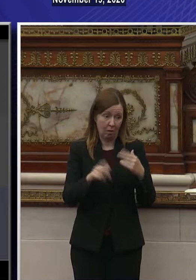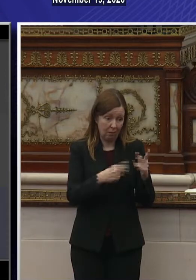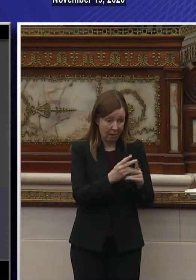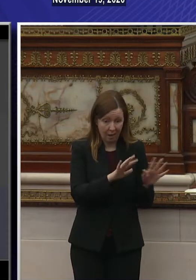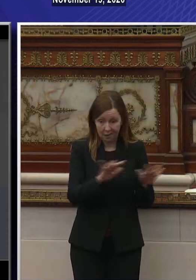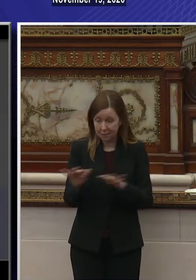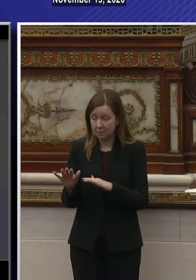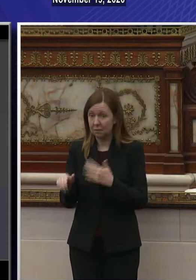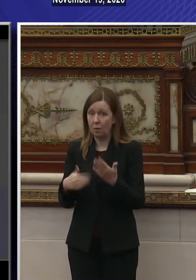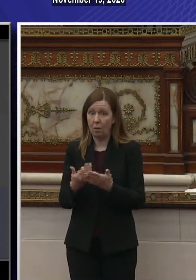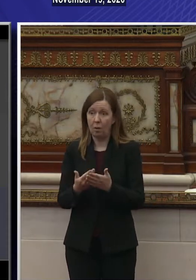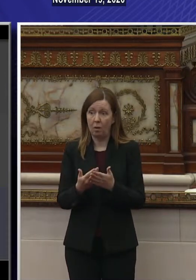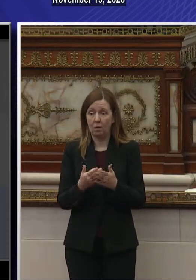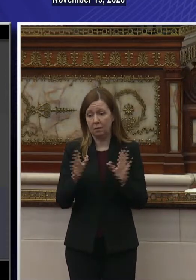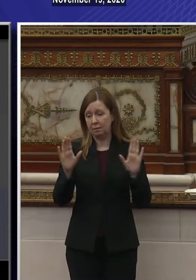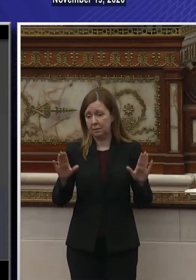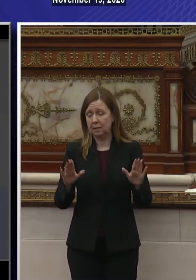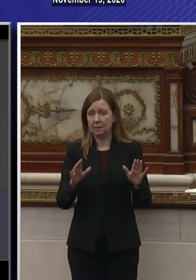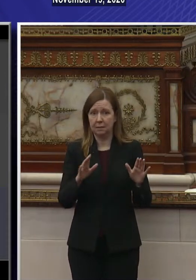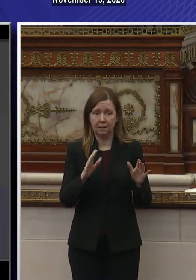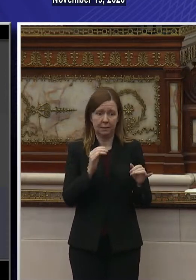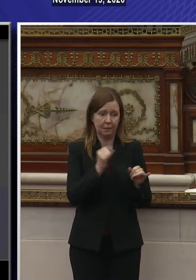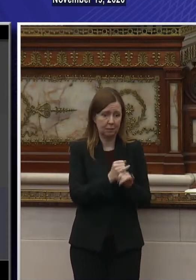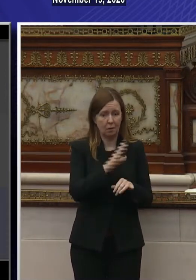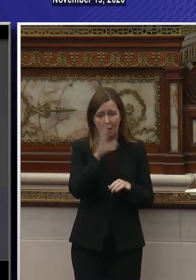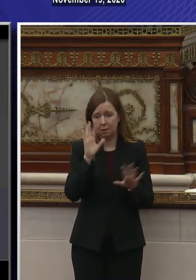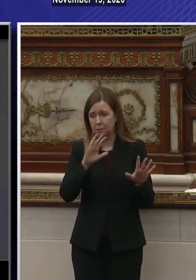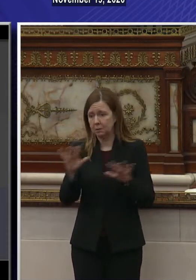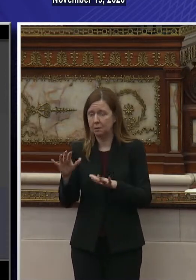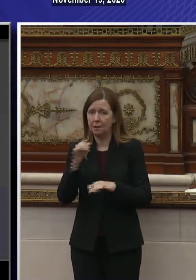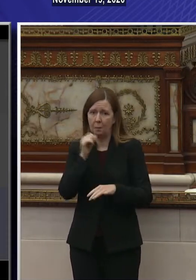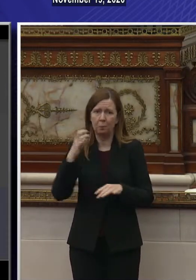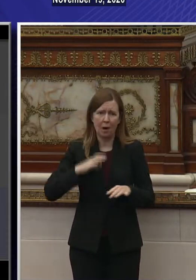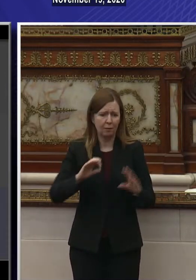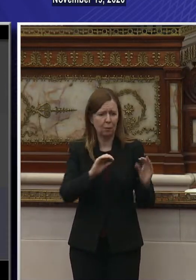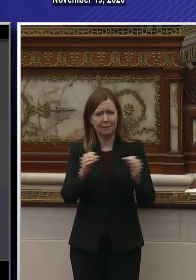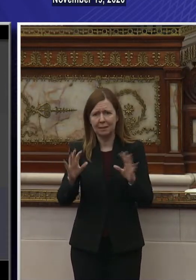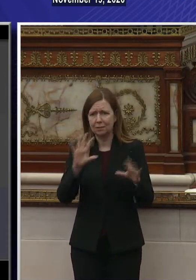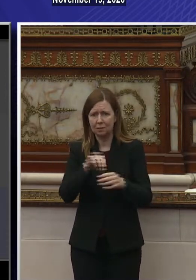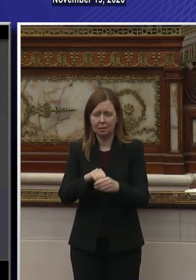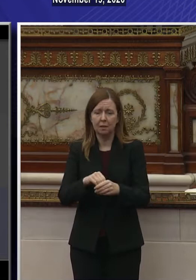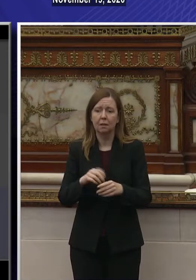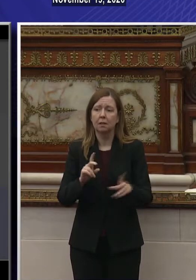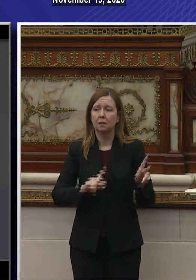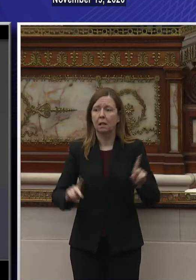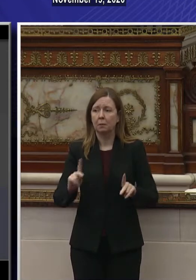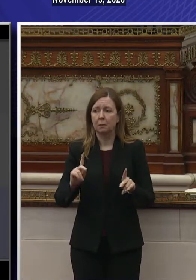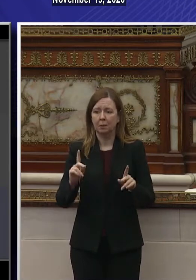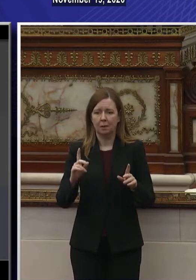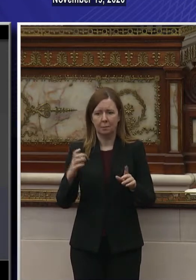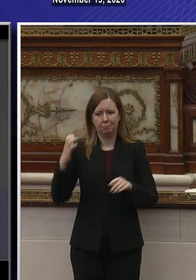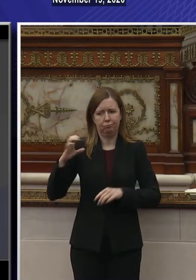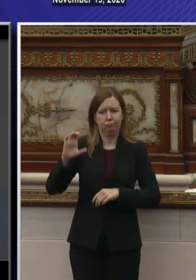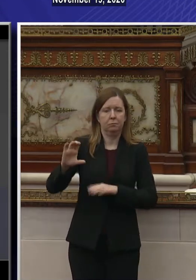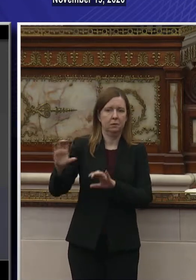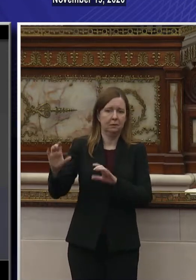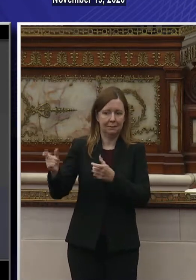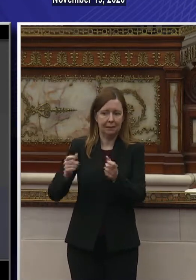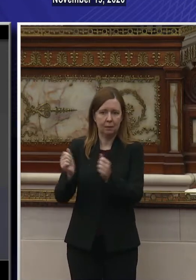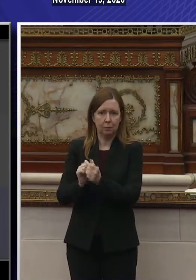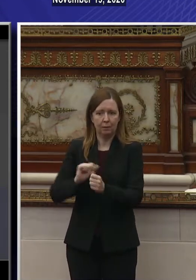the fantastic institutions that we have and nonprofits, people have been charged with dealing